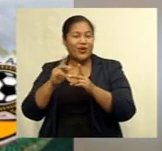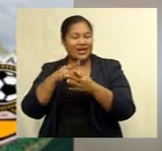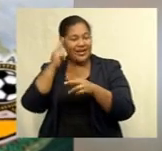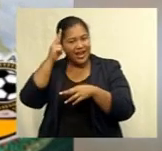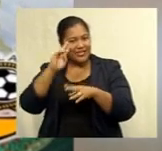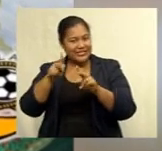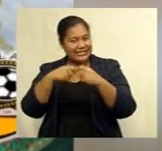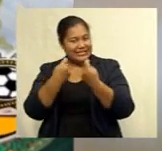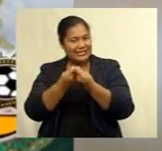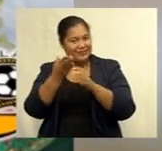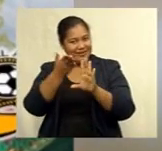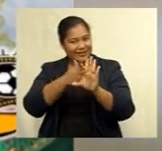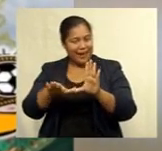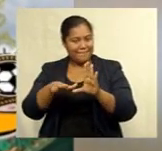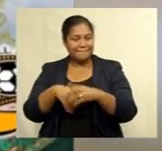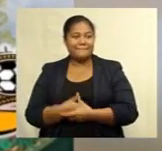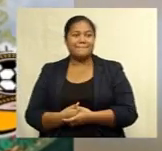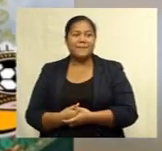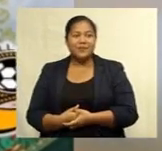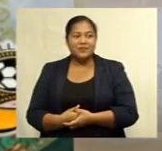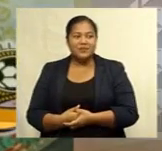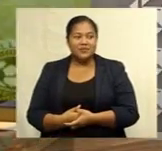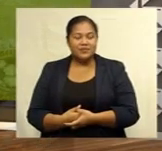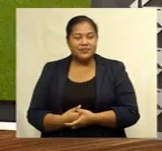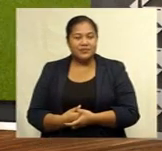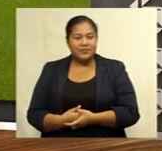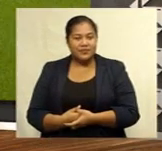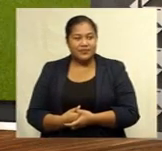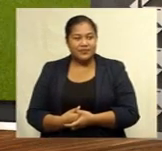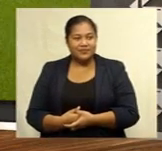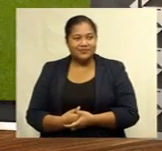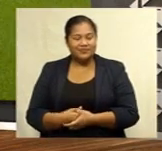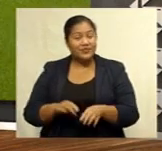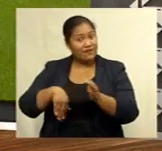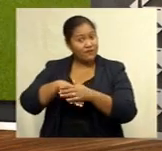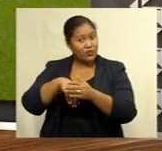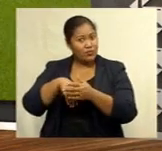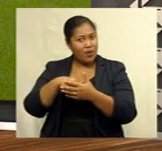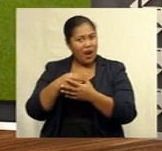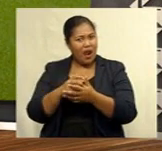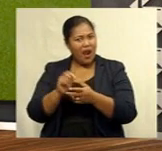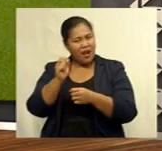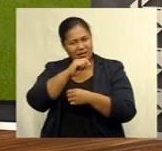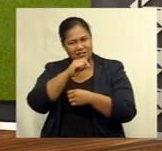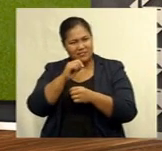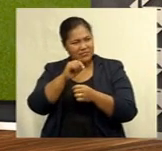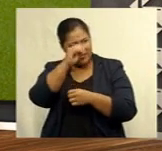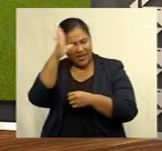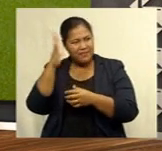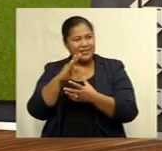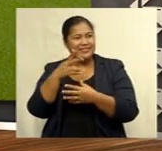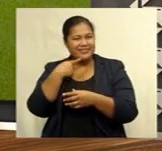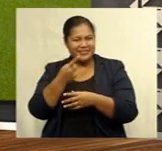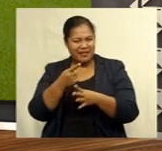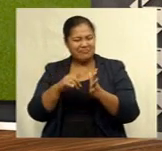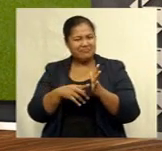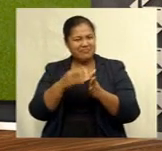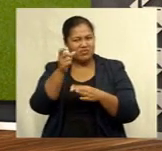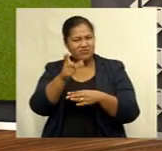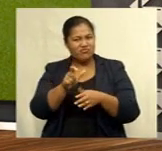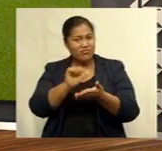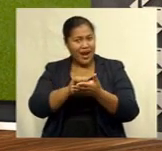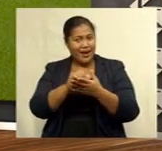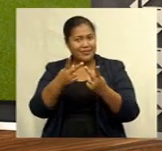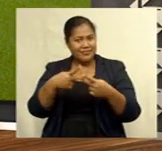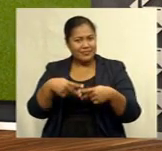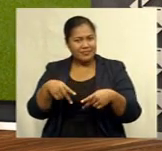camp. Venina Rakautonga, FBC Sports. Football star Lionel Messi says he's in the right place to win another